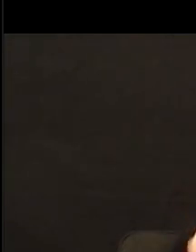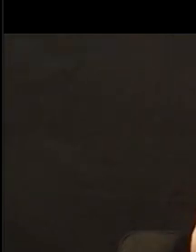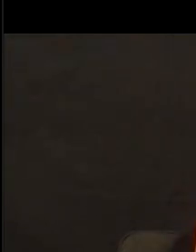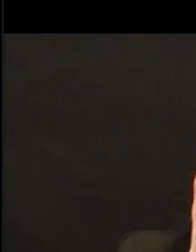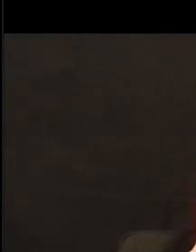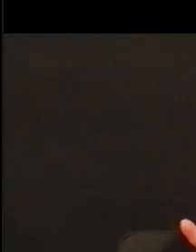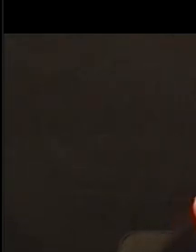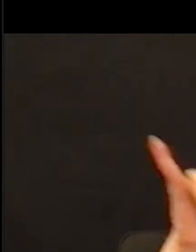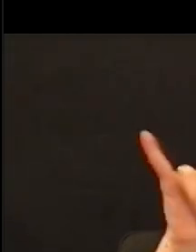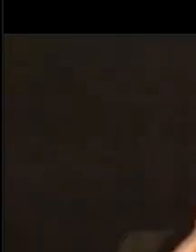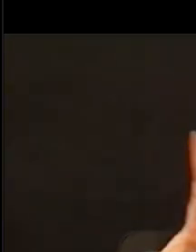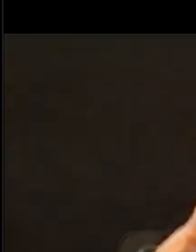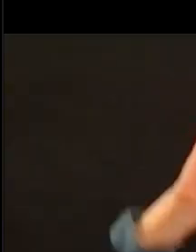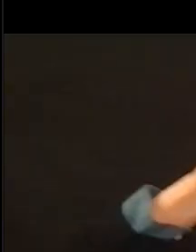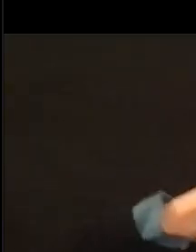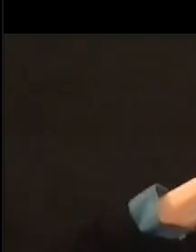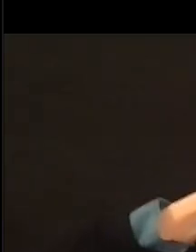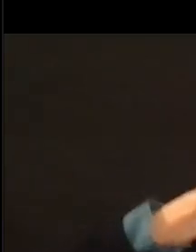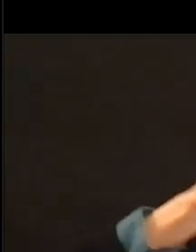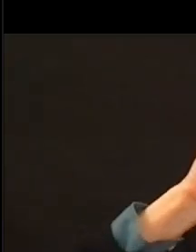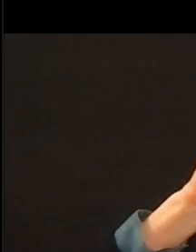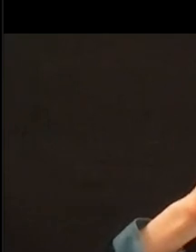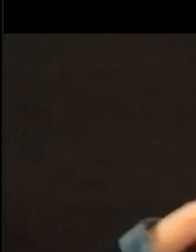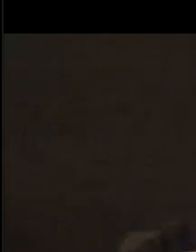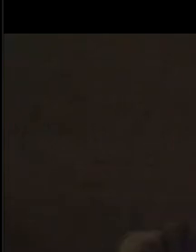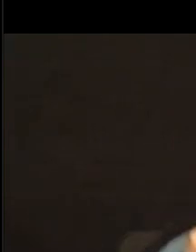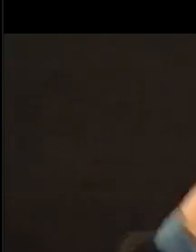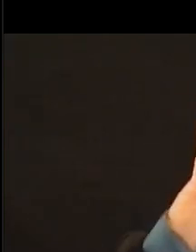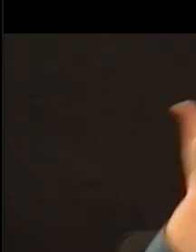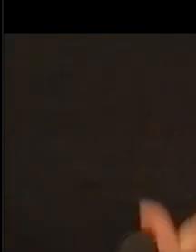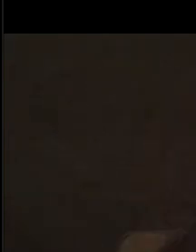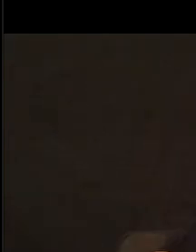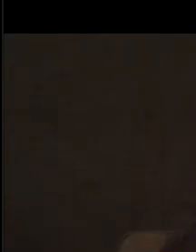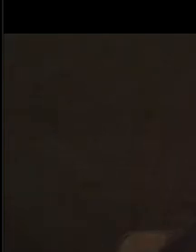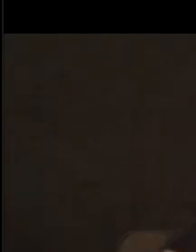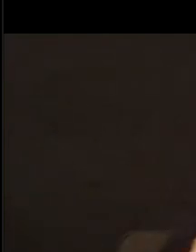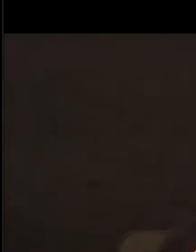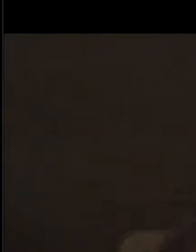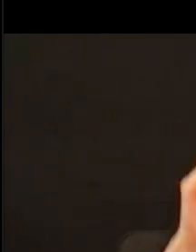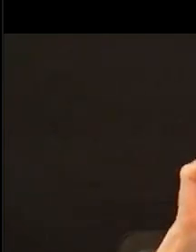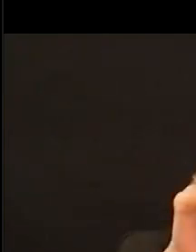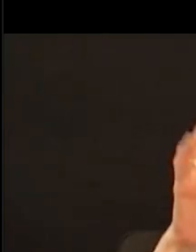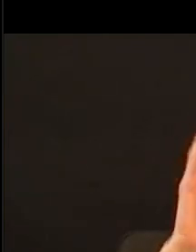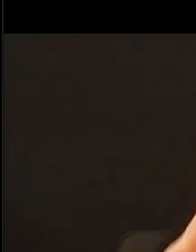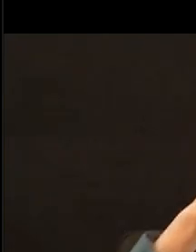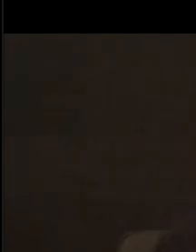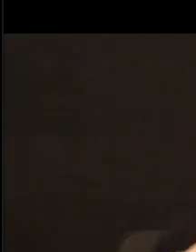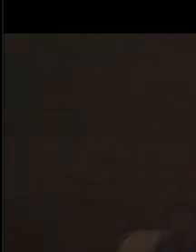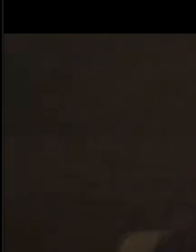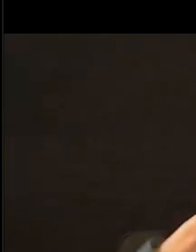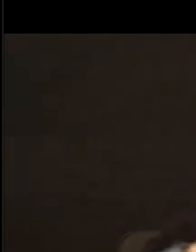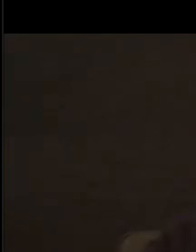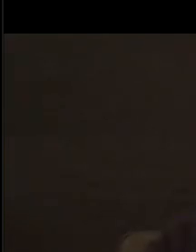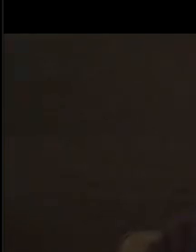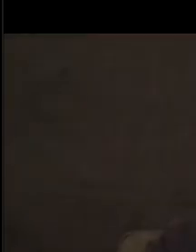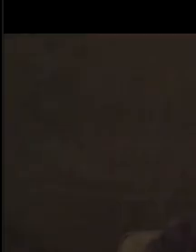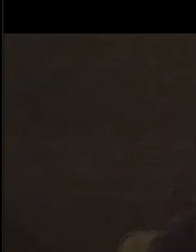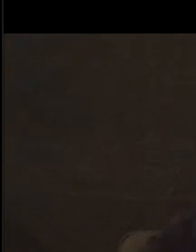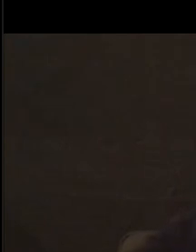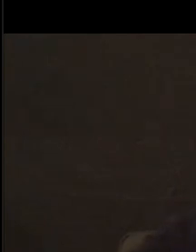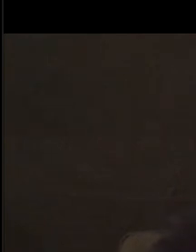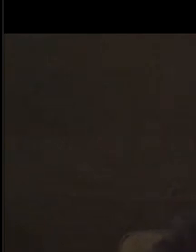adult giraffe. So one tapeworm can be 20 feet long and could be inside someone's intestinal tract. And so